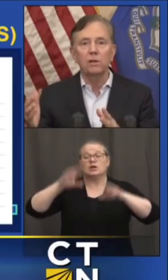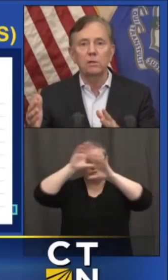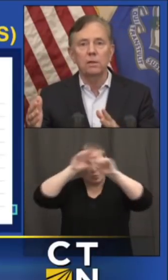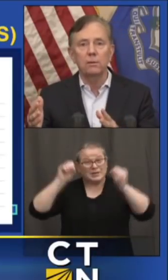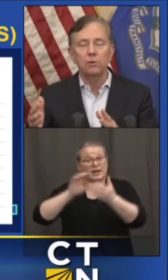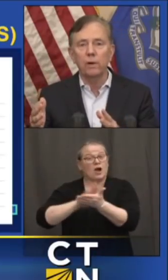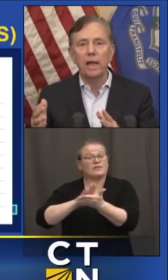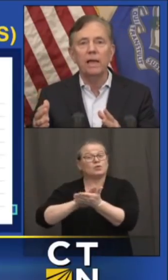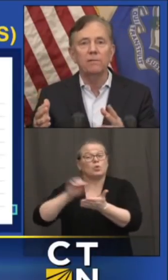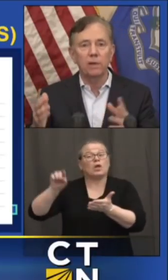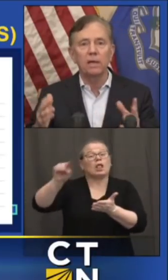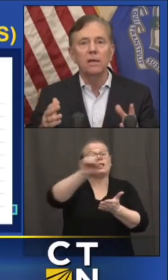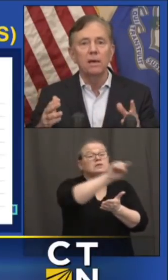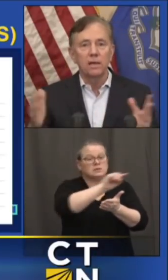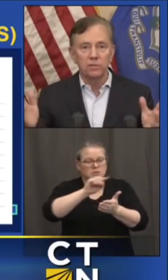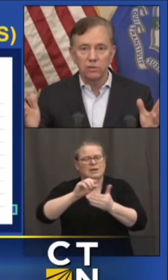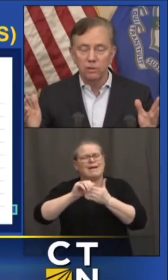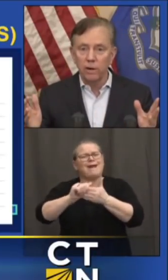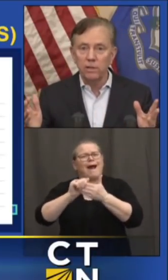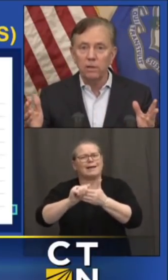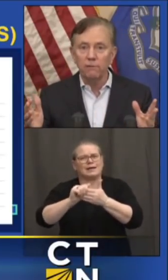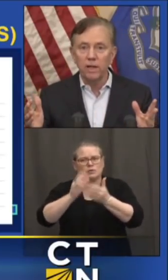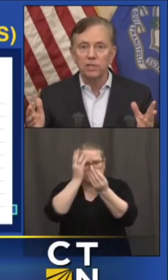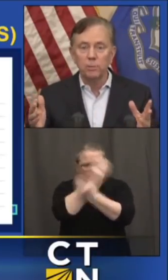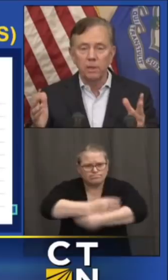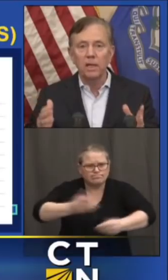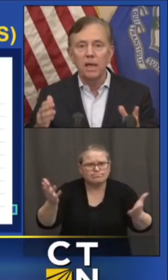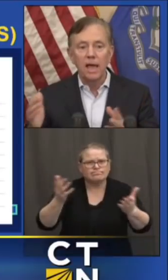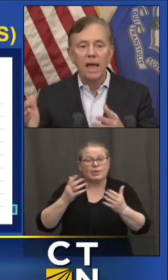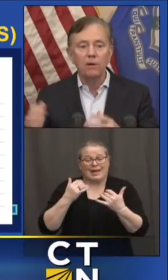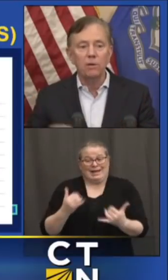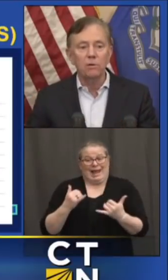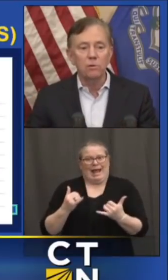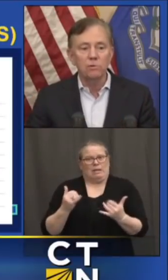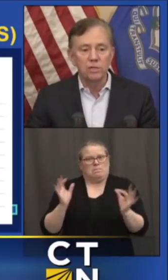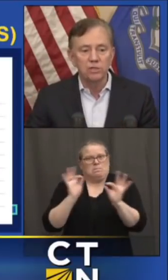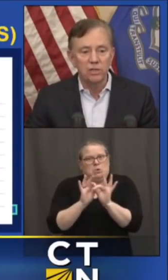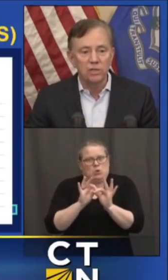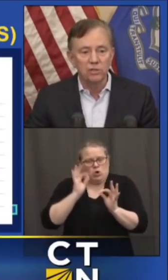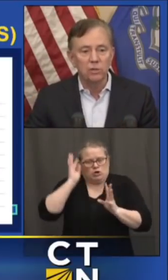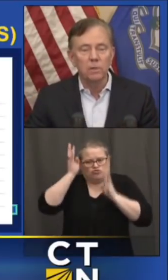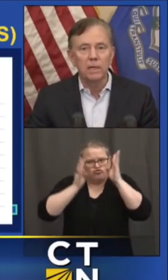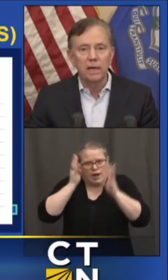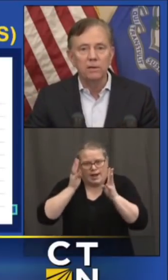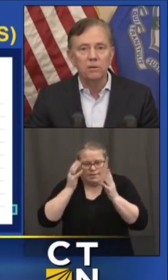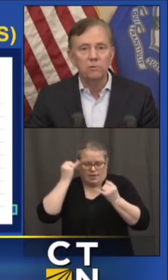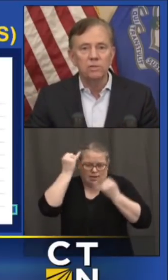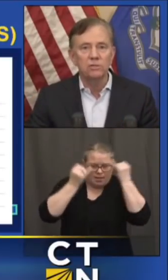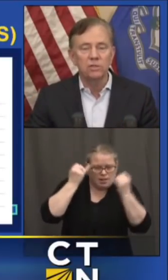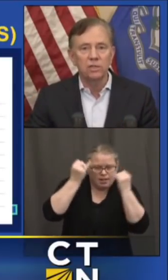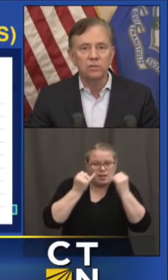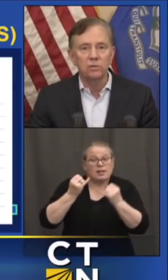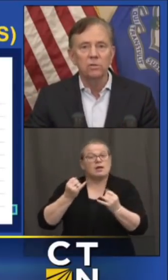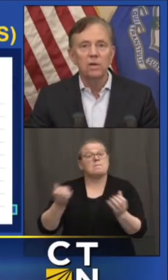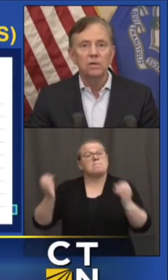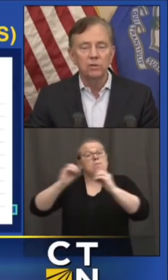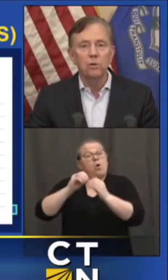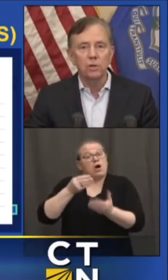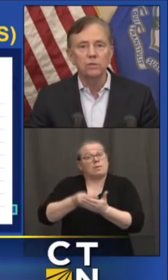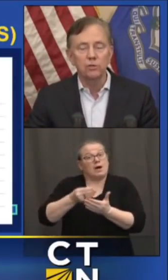thinking creatively, because there's a great deal of flexibility how you use this additional money, how you use this